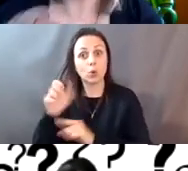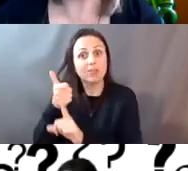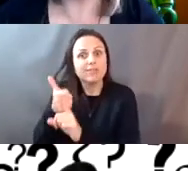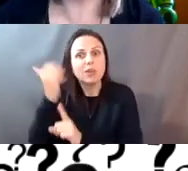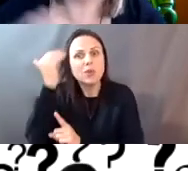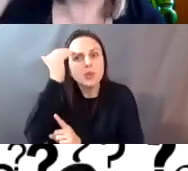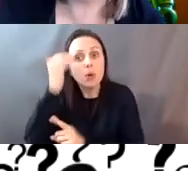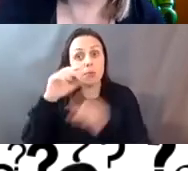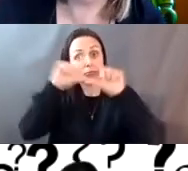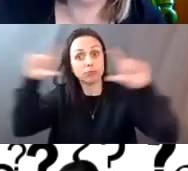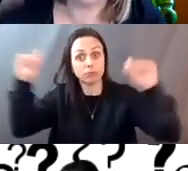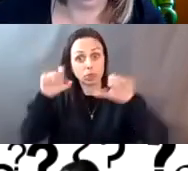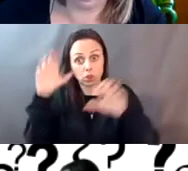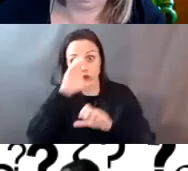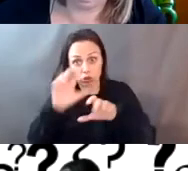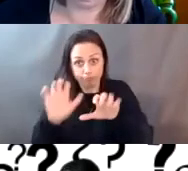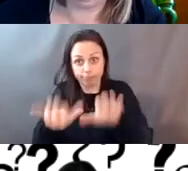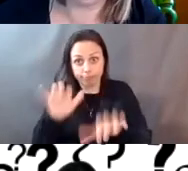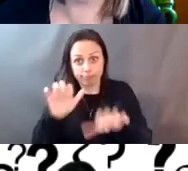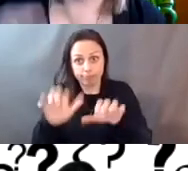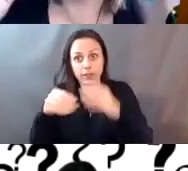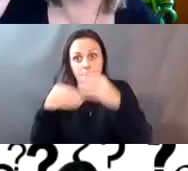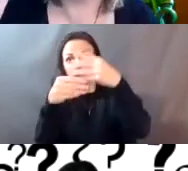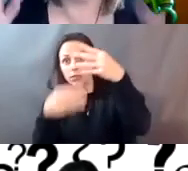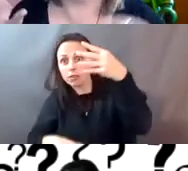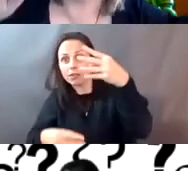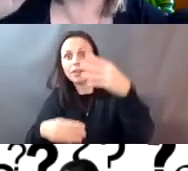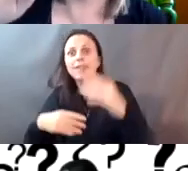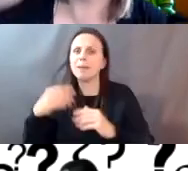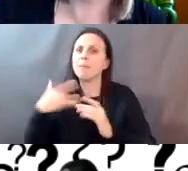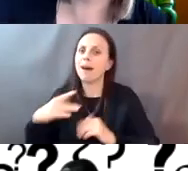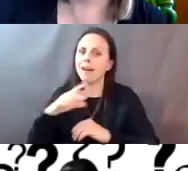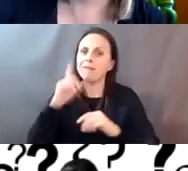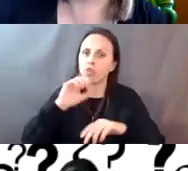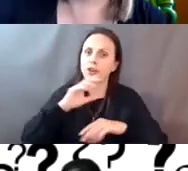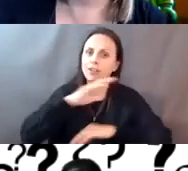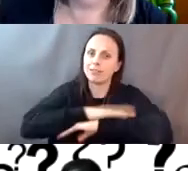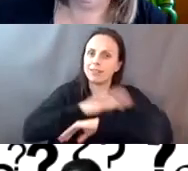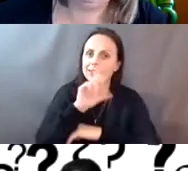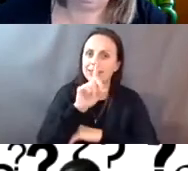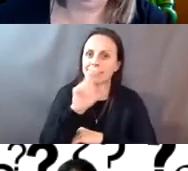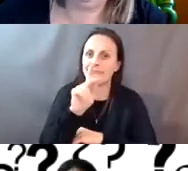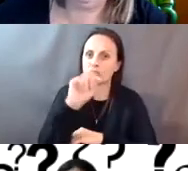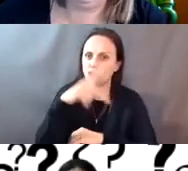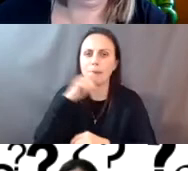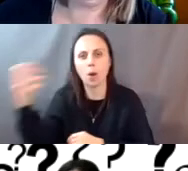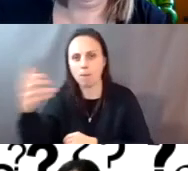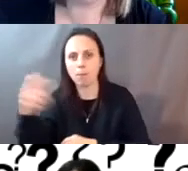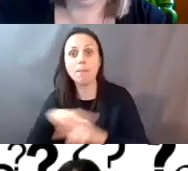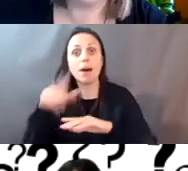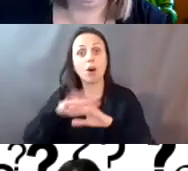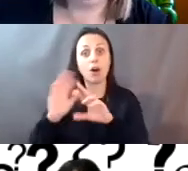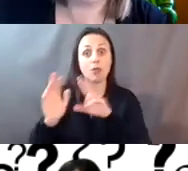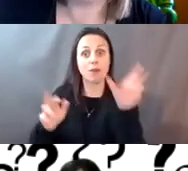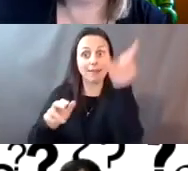you do those searches, often you'll get as part of the search results on desktop, not on mobile, you'll get on the right-hand side, you'll get